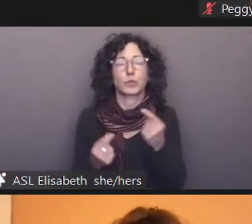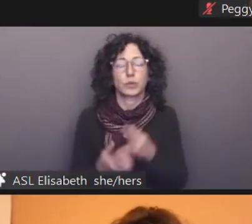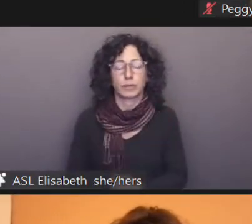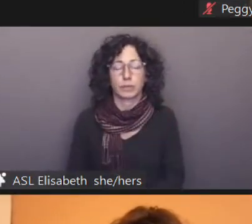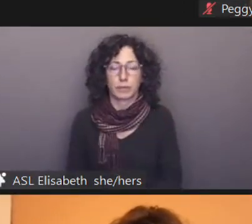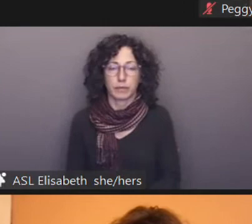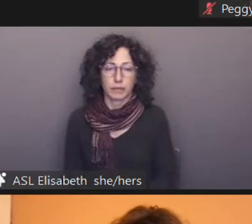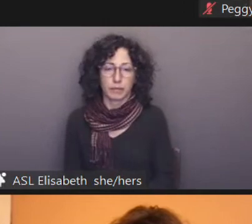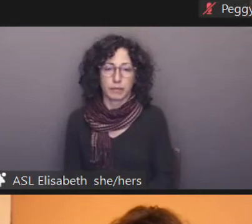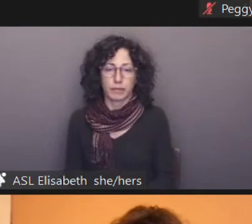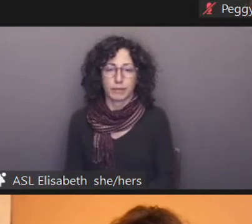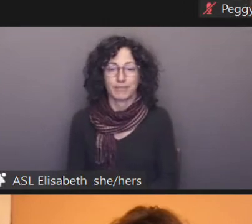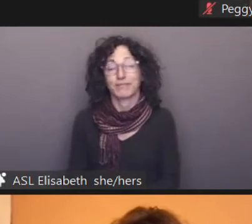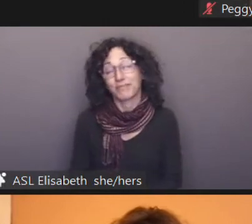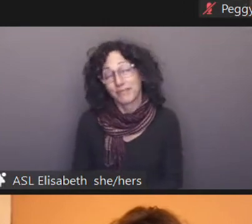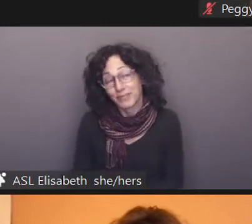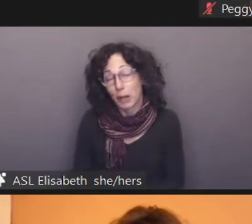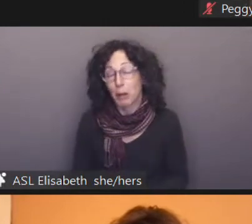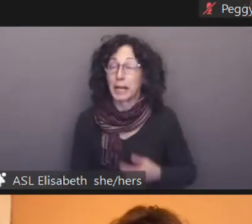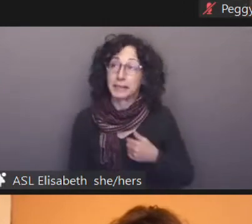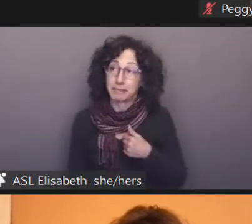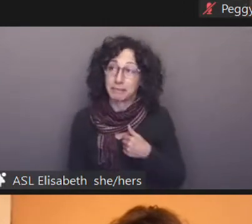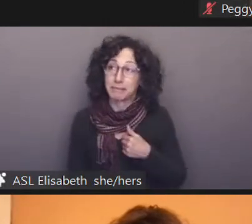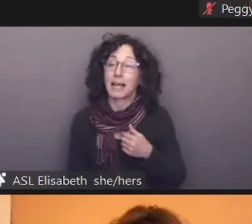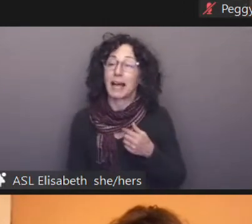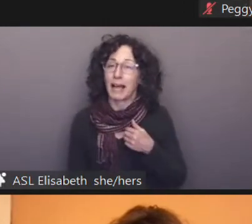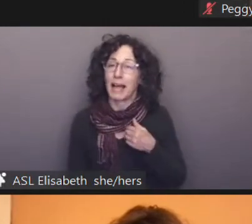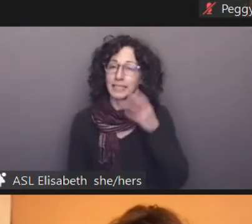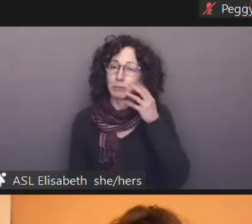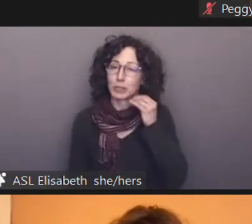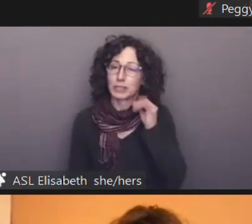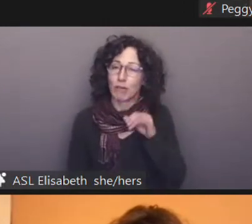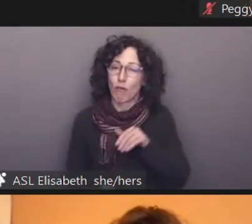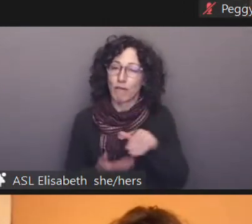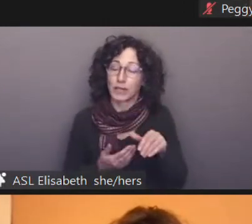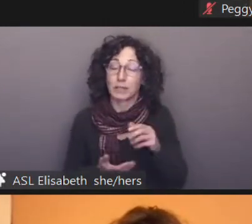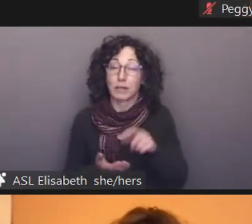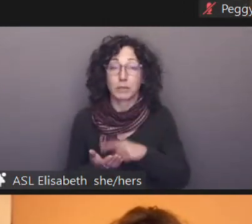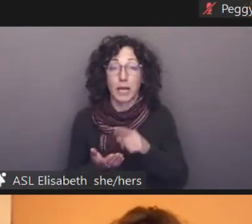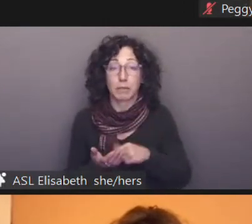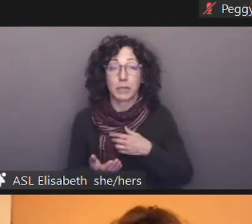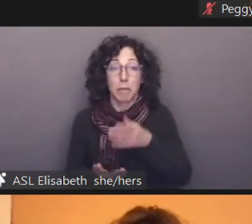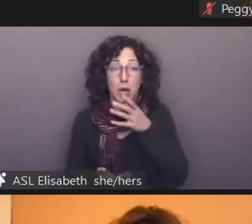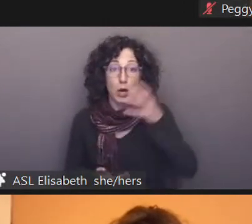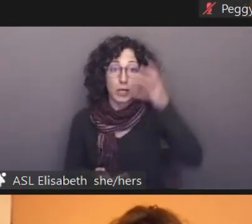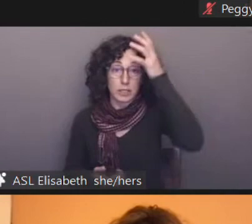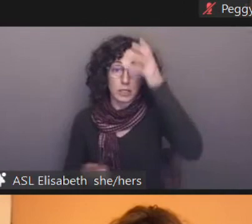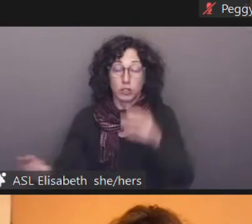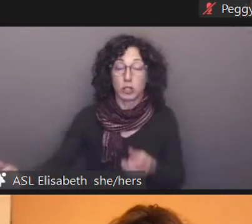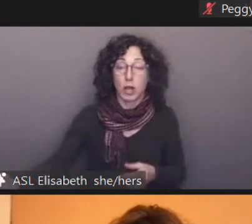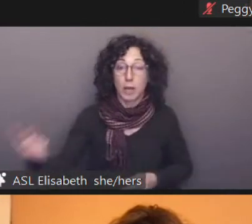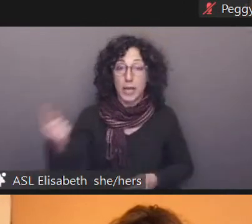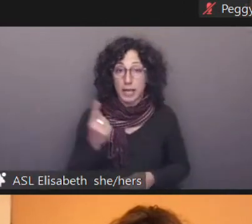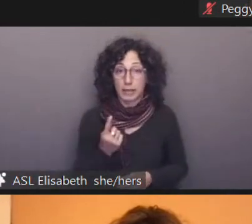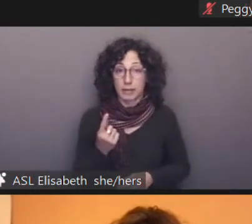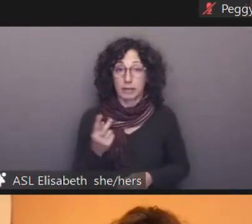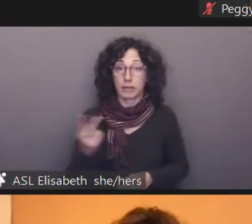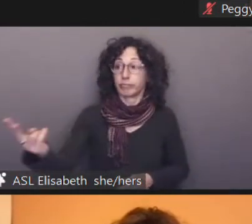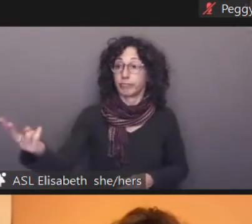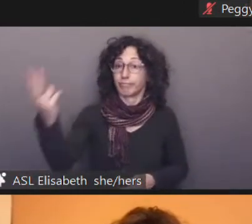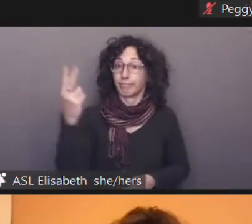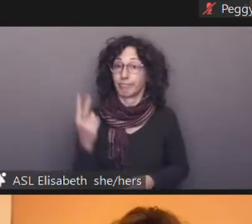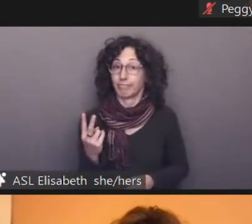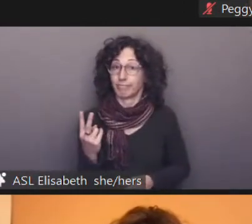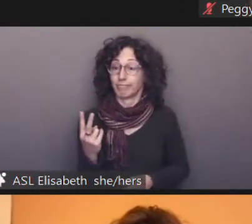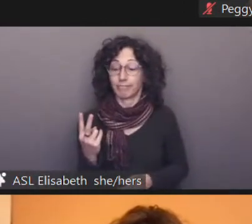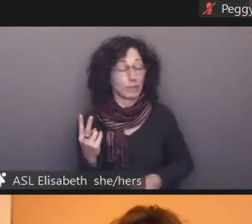Well, I do this quite often. Sometimes I have parents who come in and they're like, yep, we're ready to go. And the child is old enough to have an